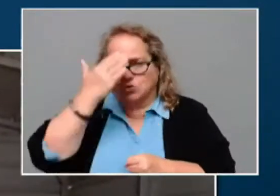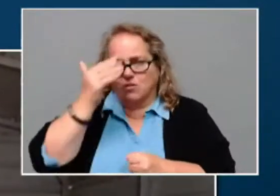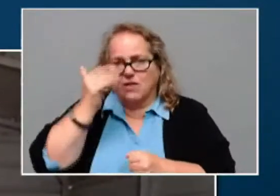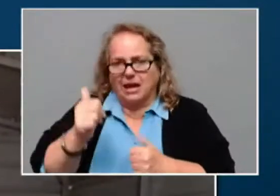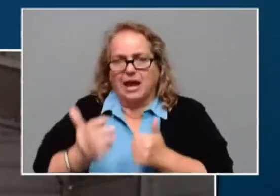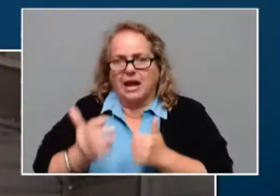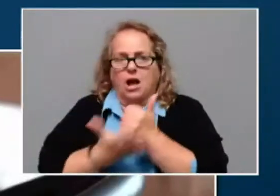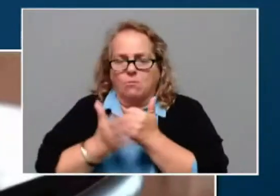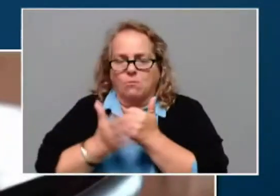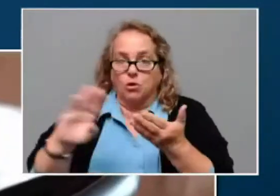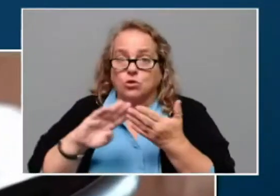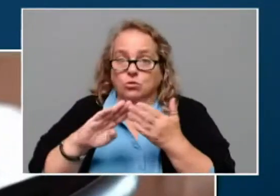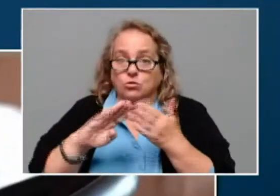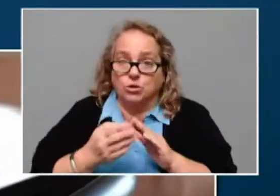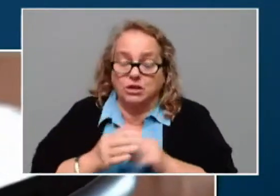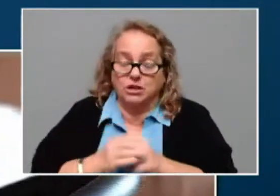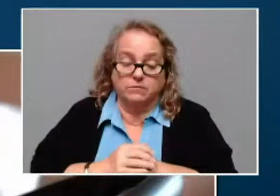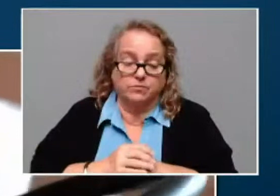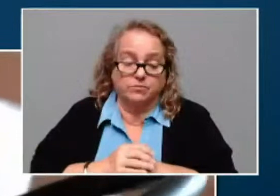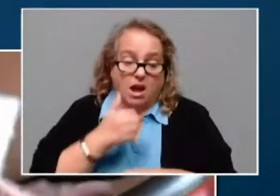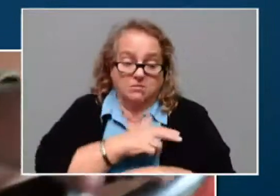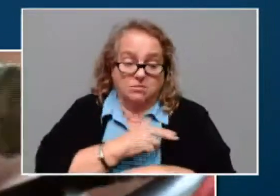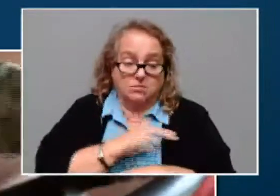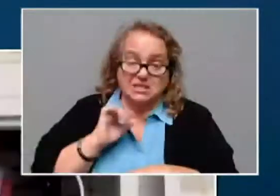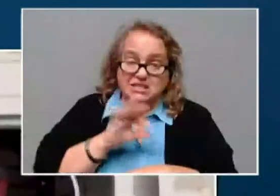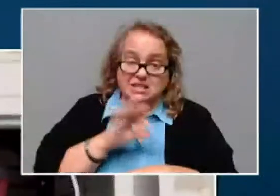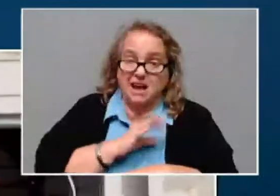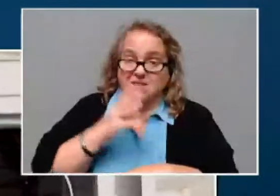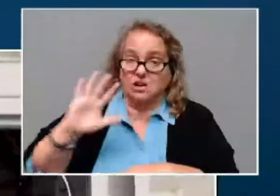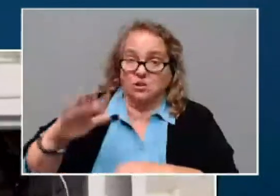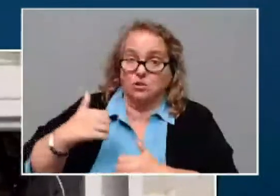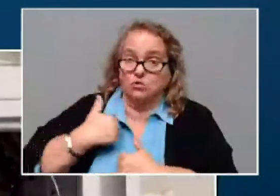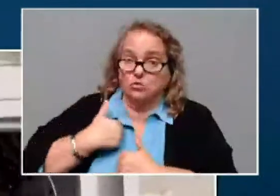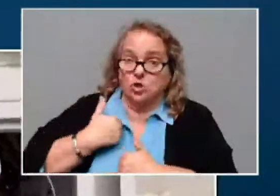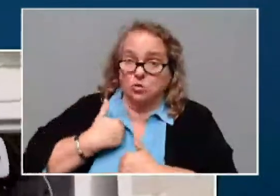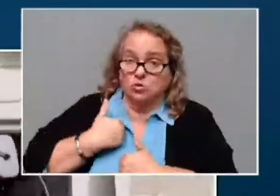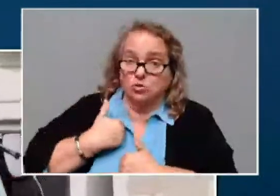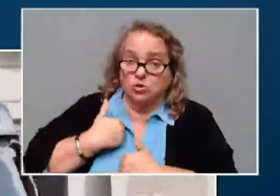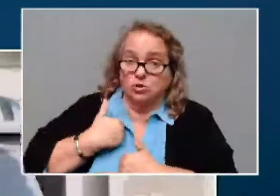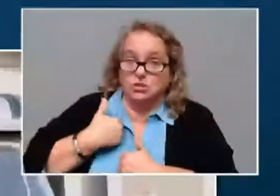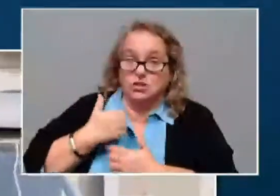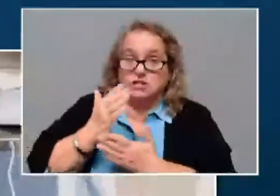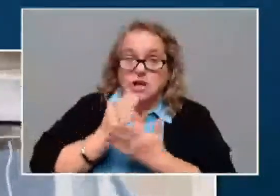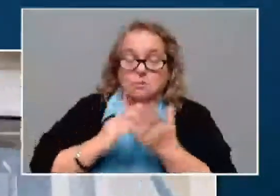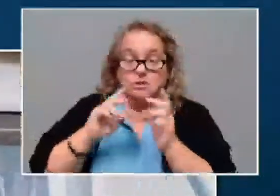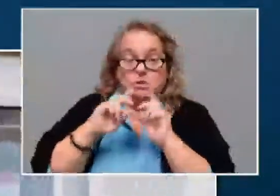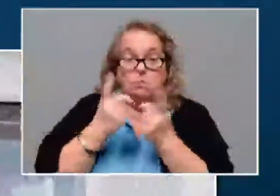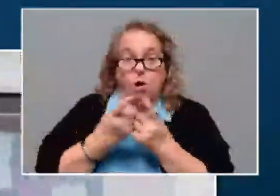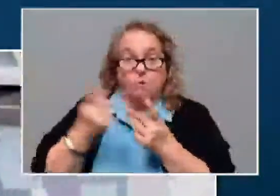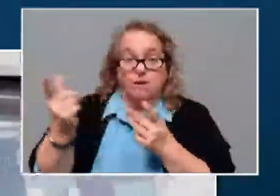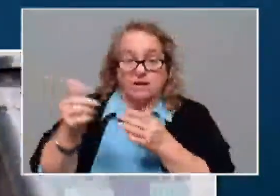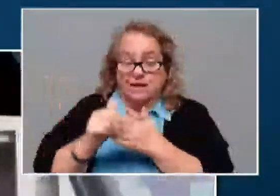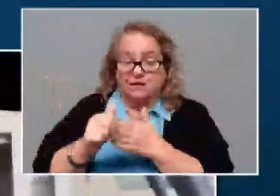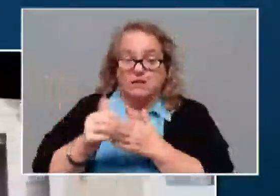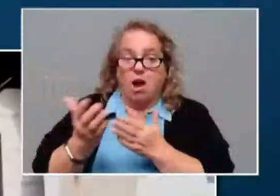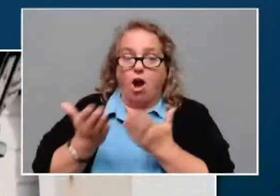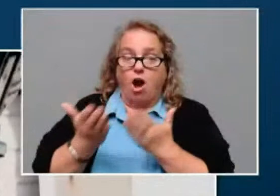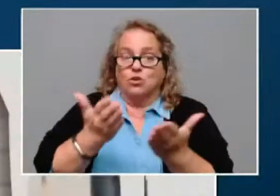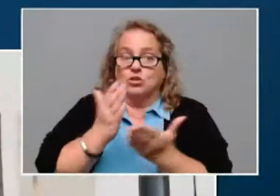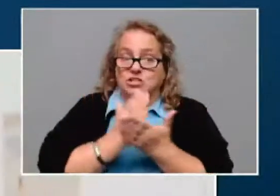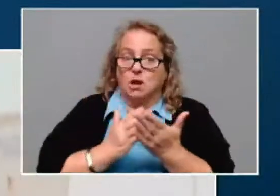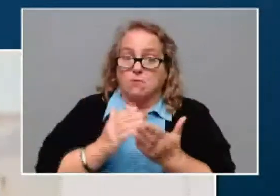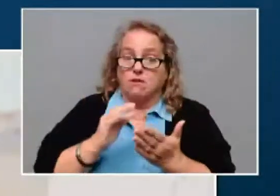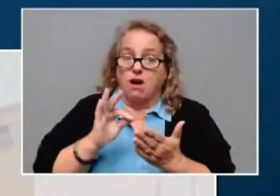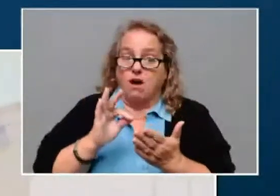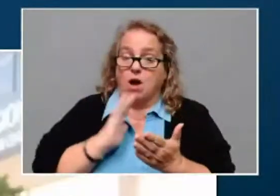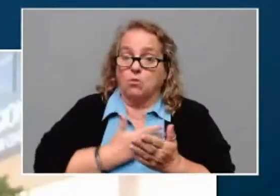As far as the hospital staff and their soldiers, some of the department heads have actually offered some of our soldiers job slots because of how